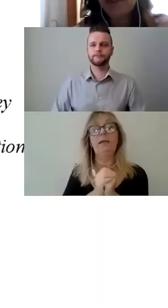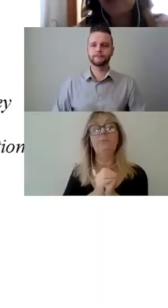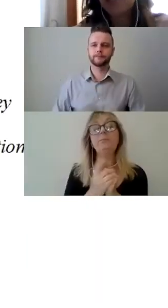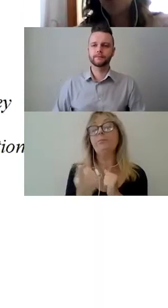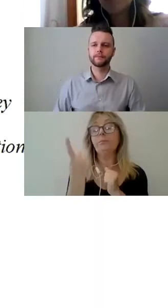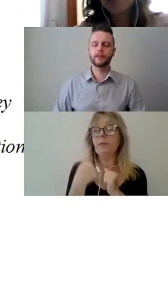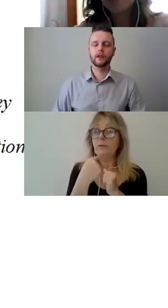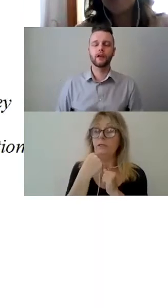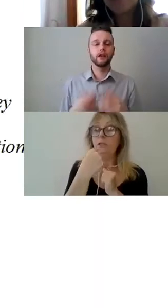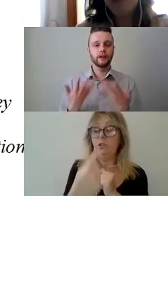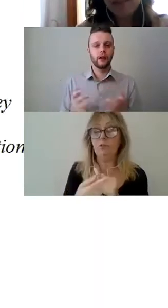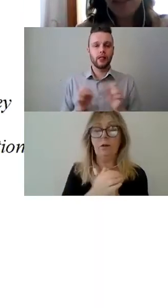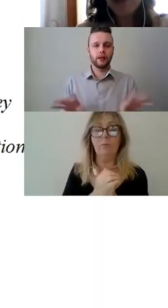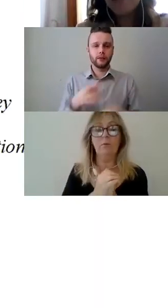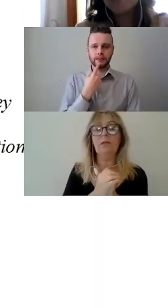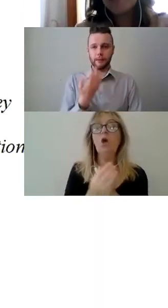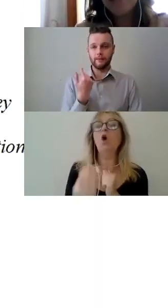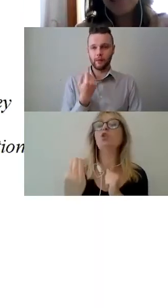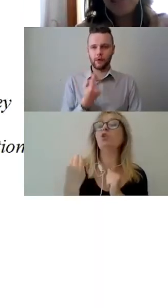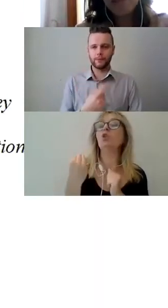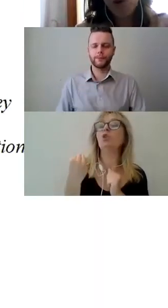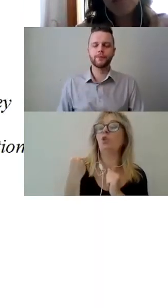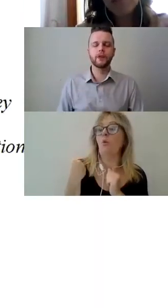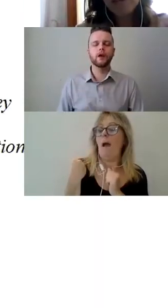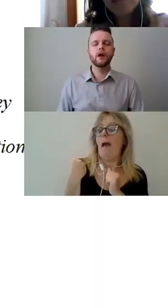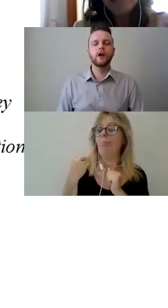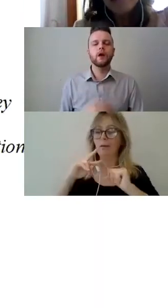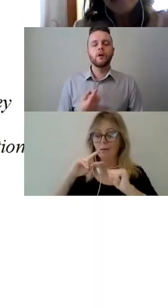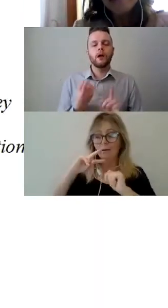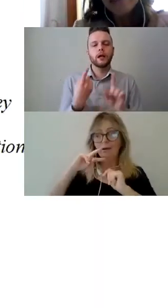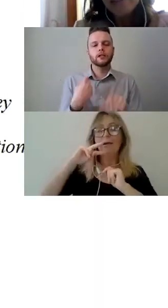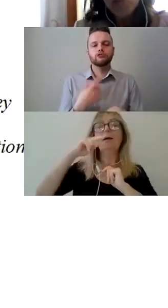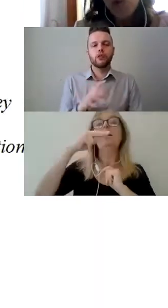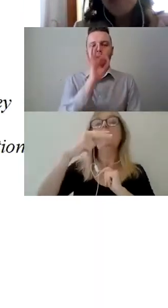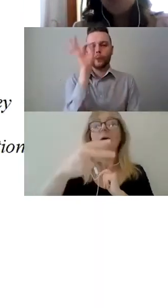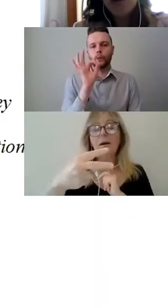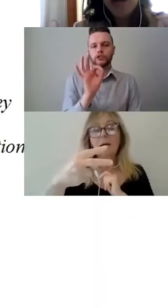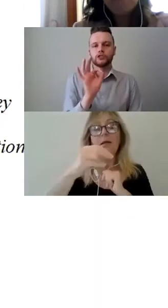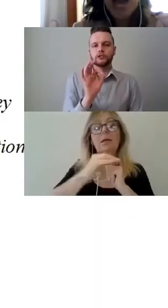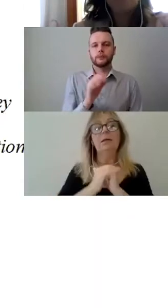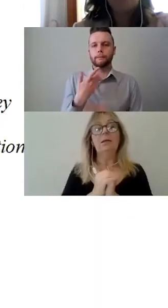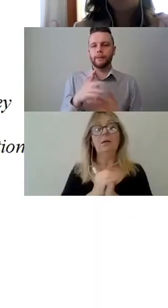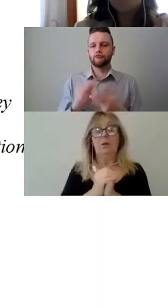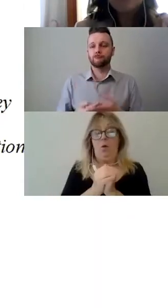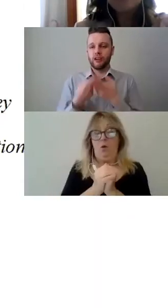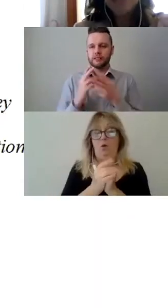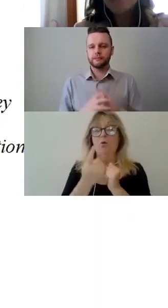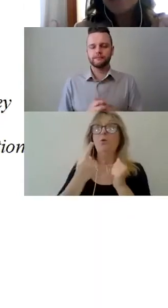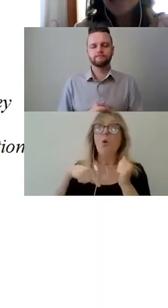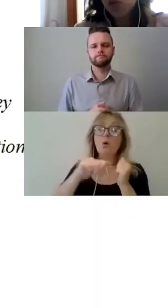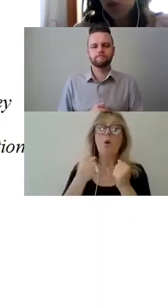as we were saying earlier, when answering the question that had been raised,